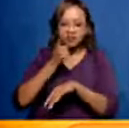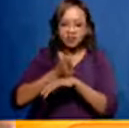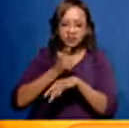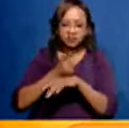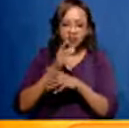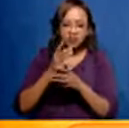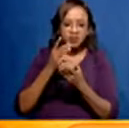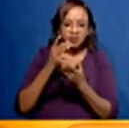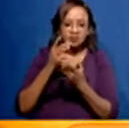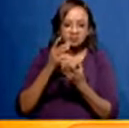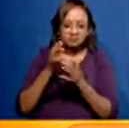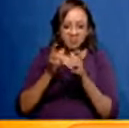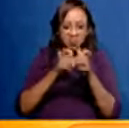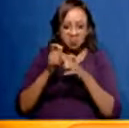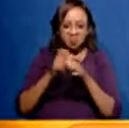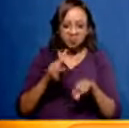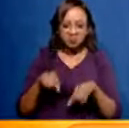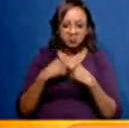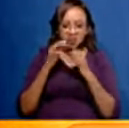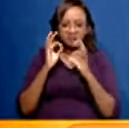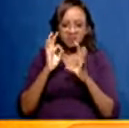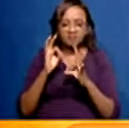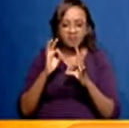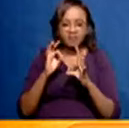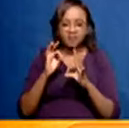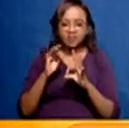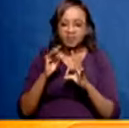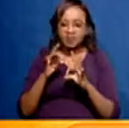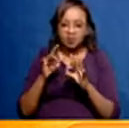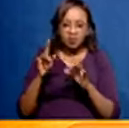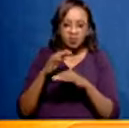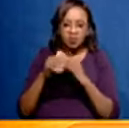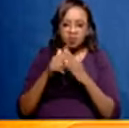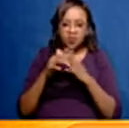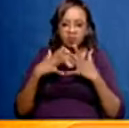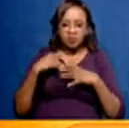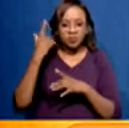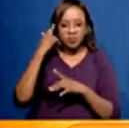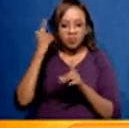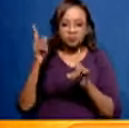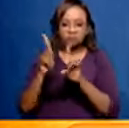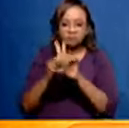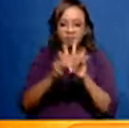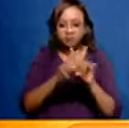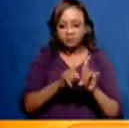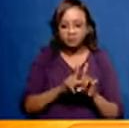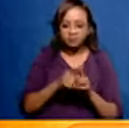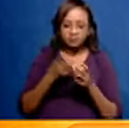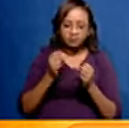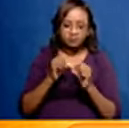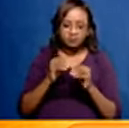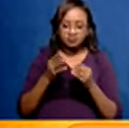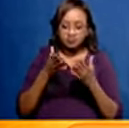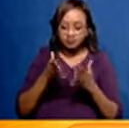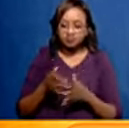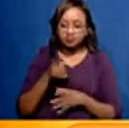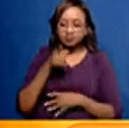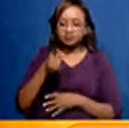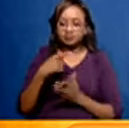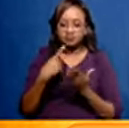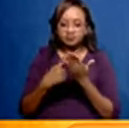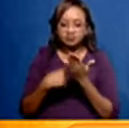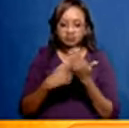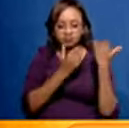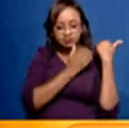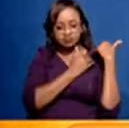thinking was very central between the different faculties. So, is this a task which is very,